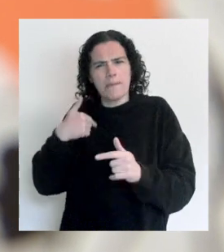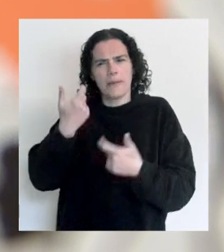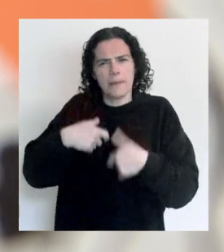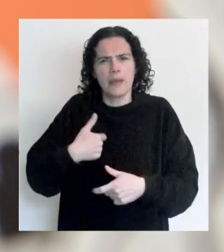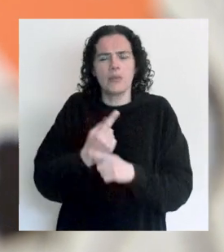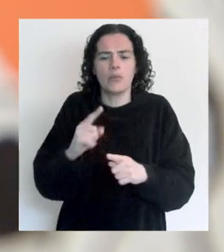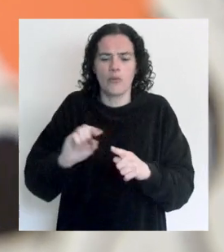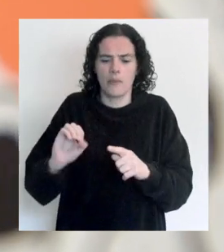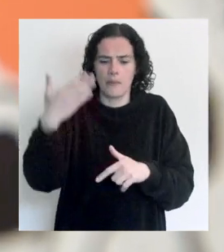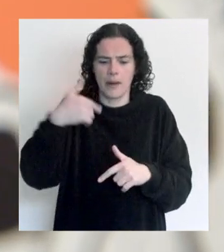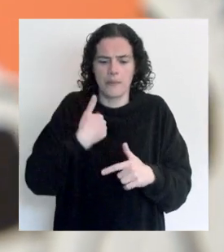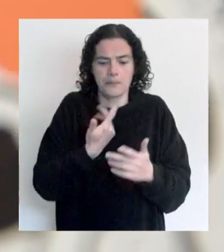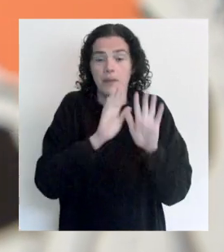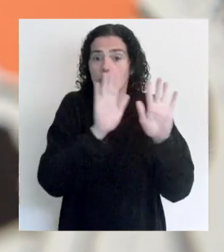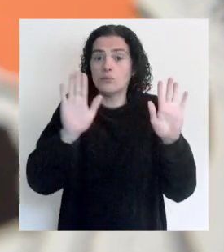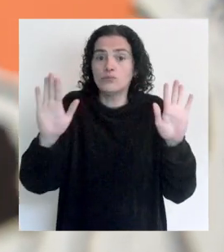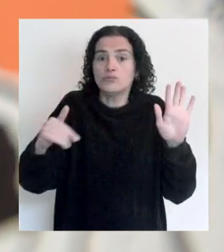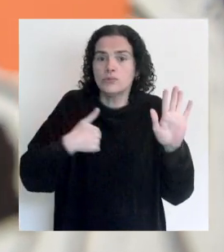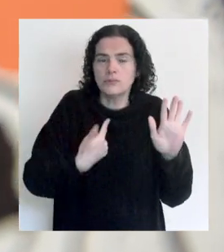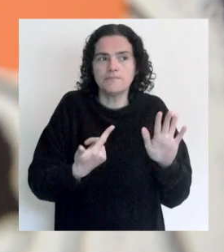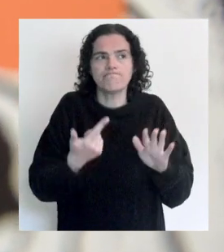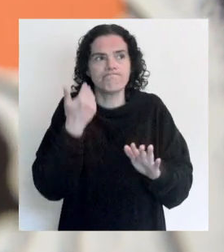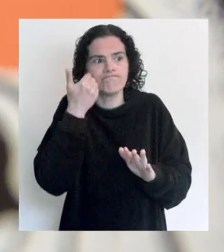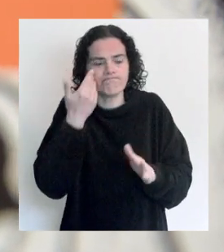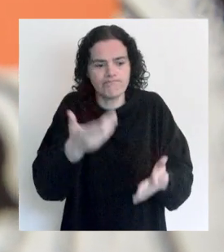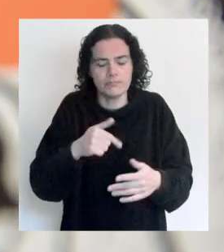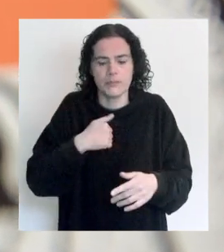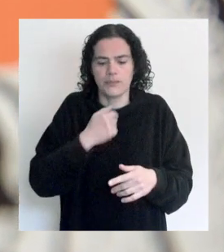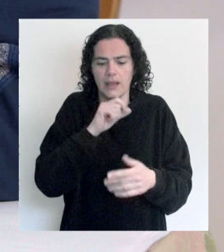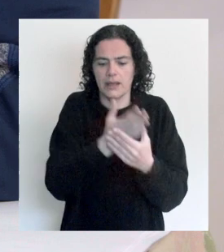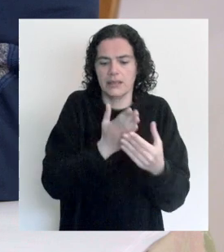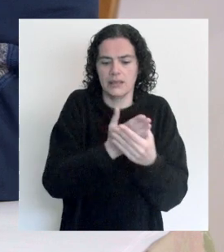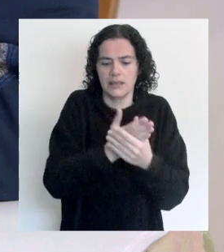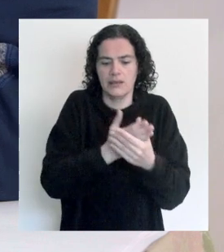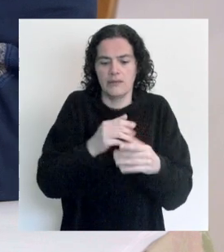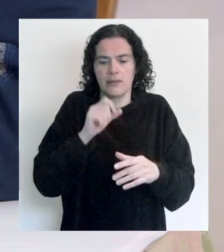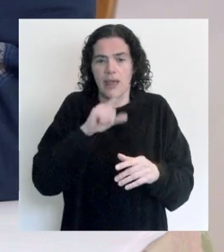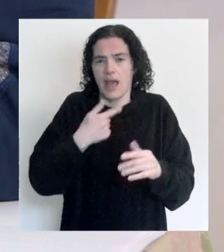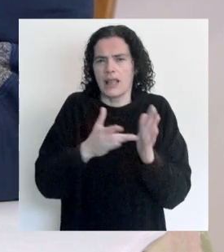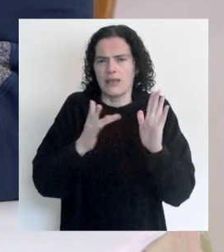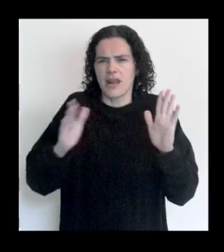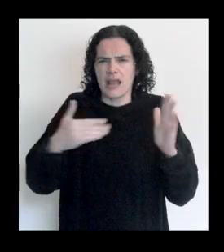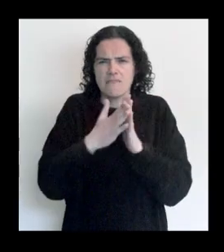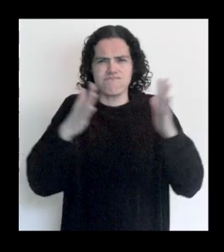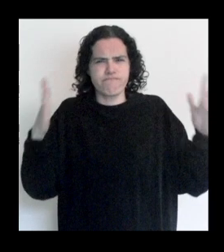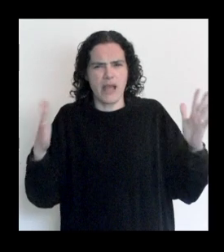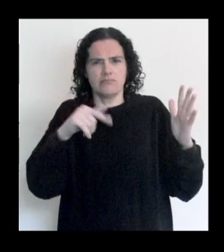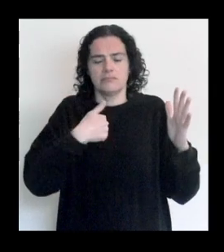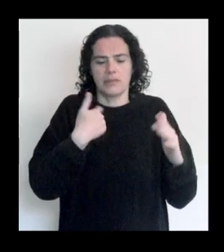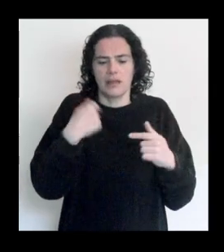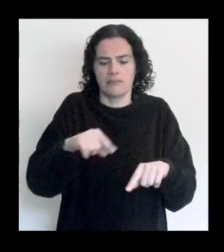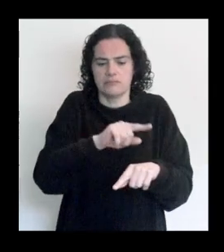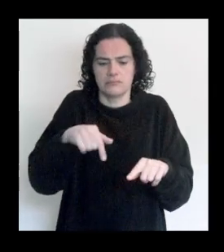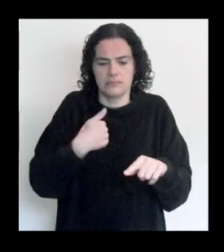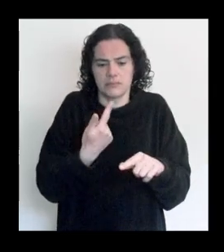me, because the first, so to say, museum, the first archive my parents took me to was the monastery library in St.